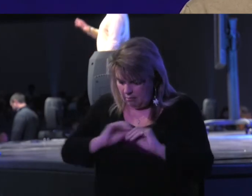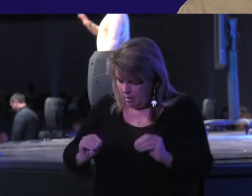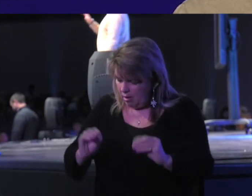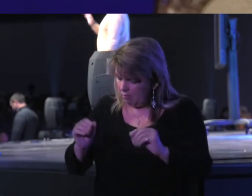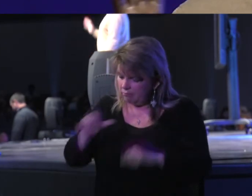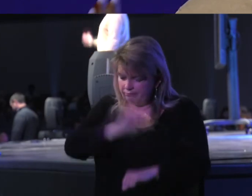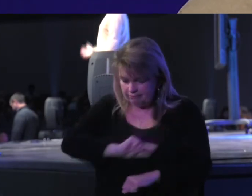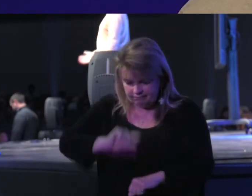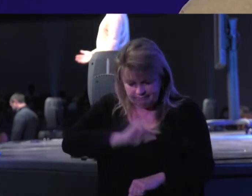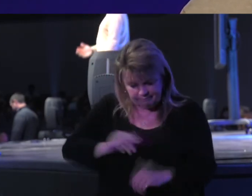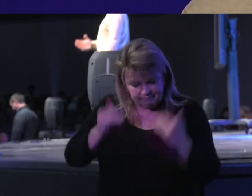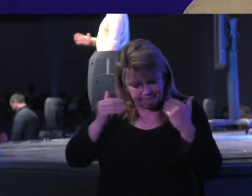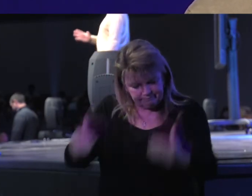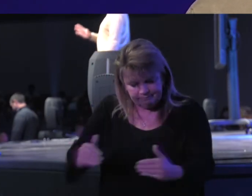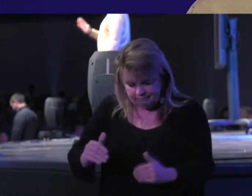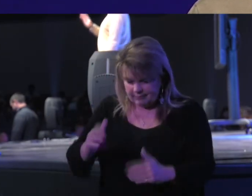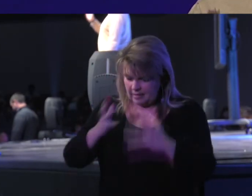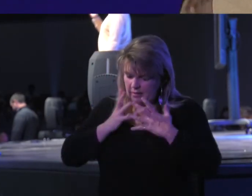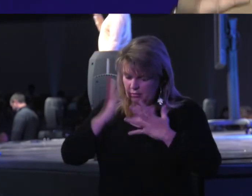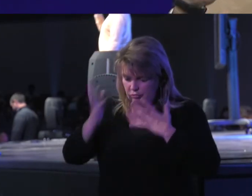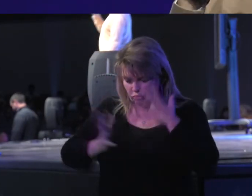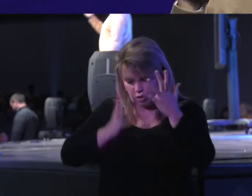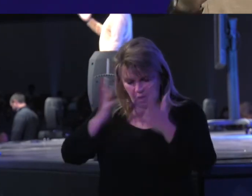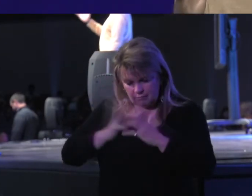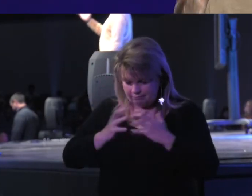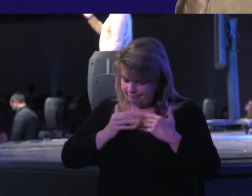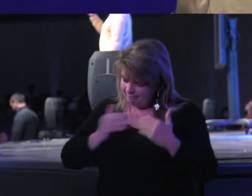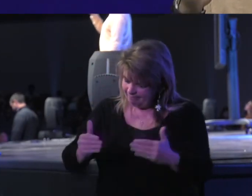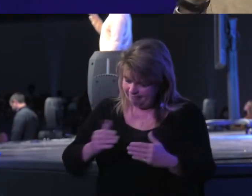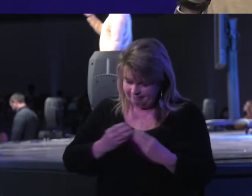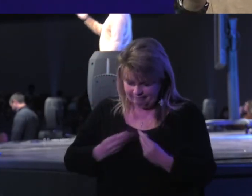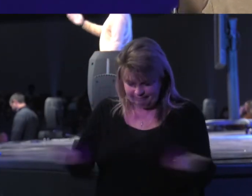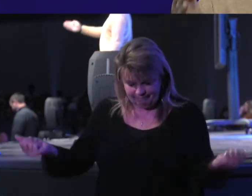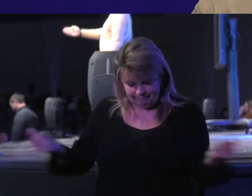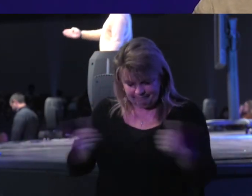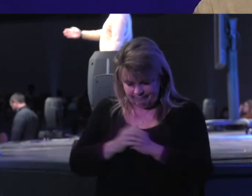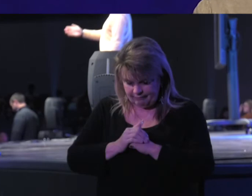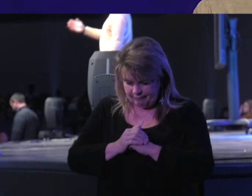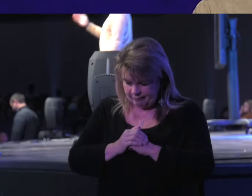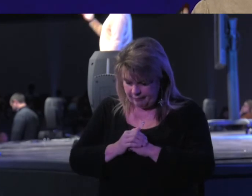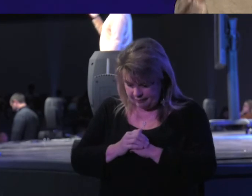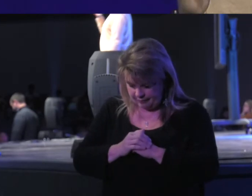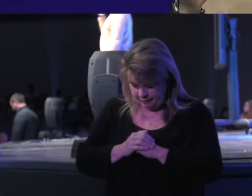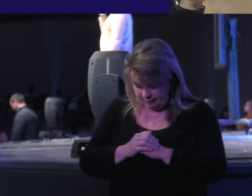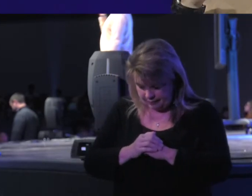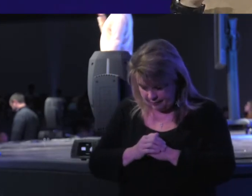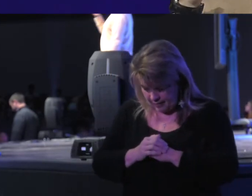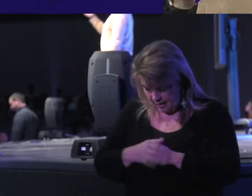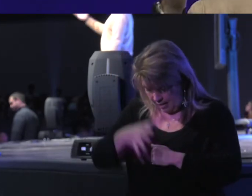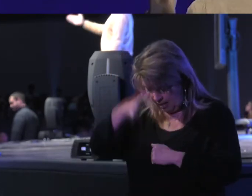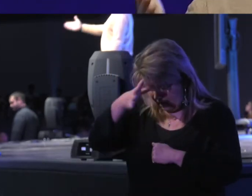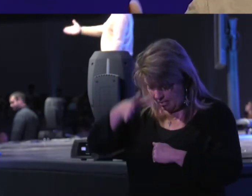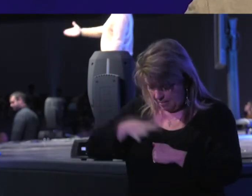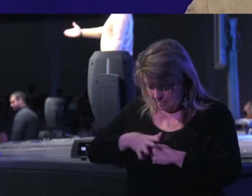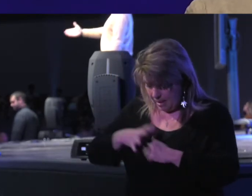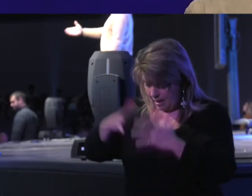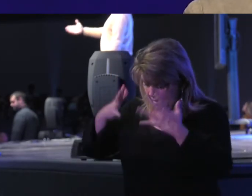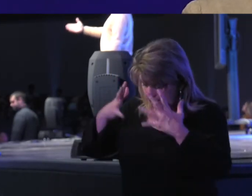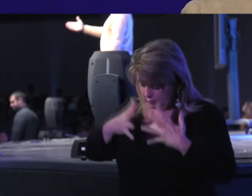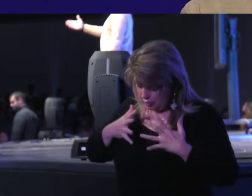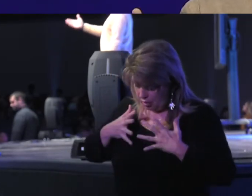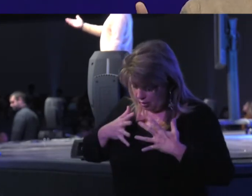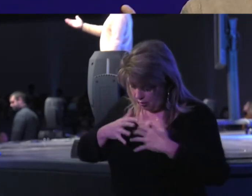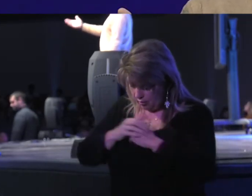guilt, no more shame, because He crushed His Son, the man of